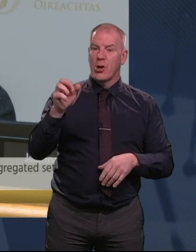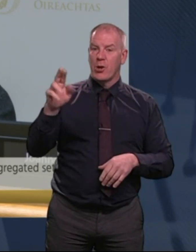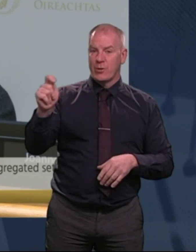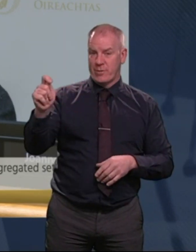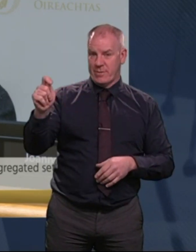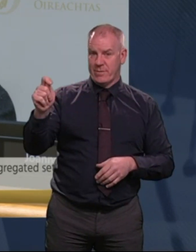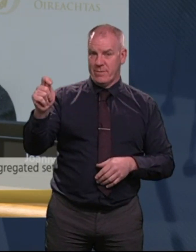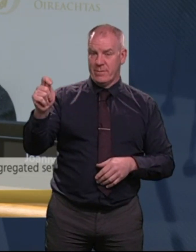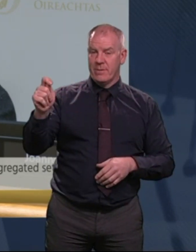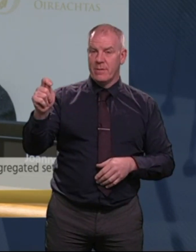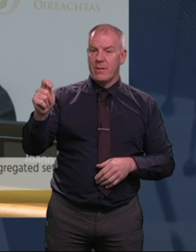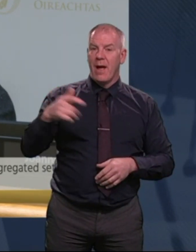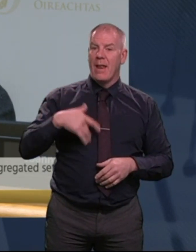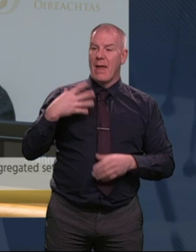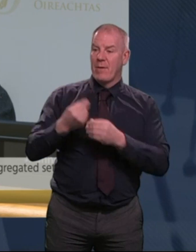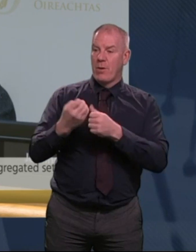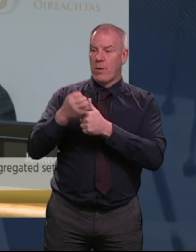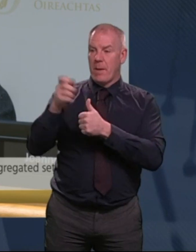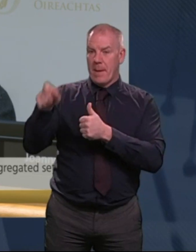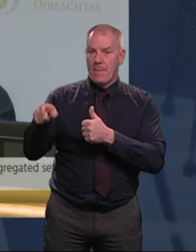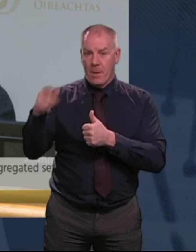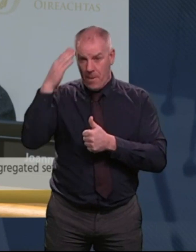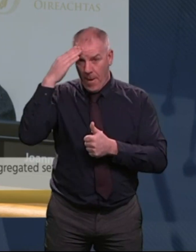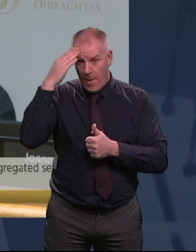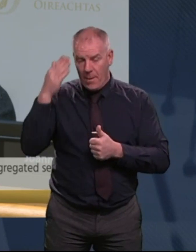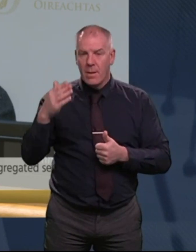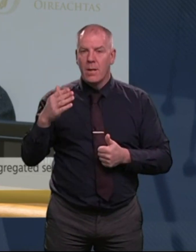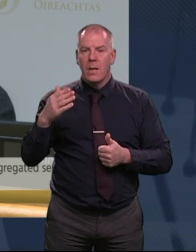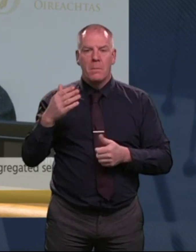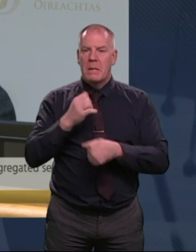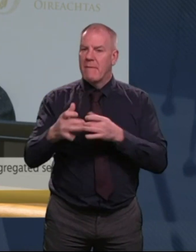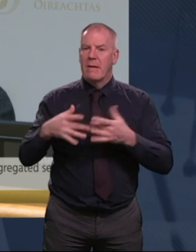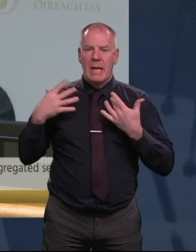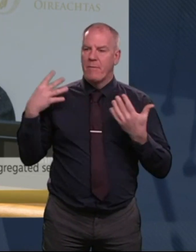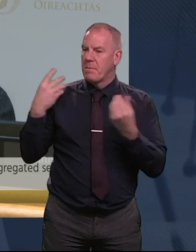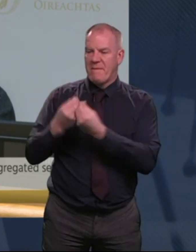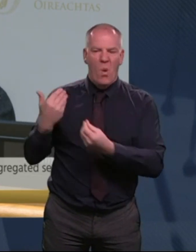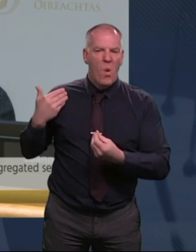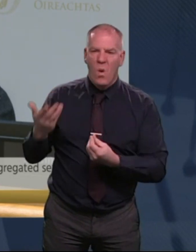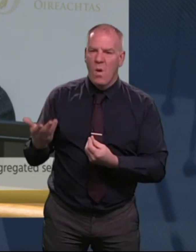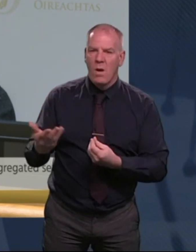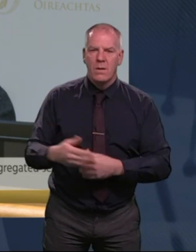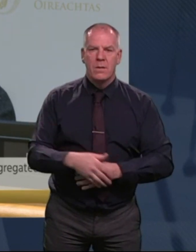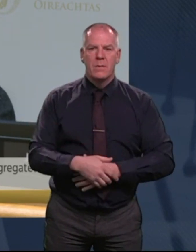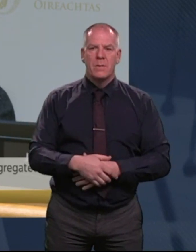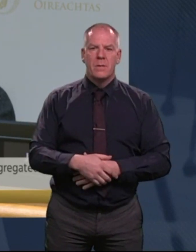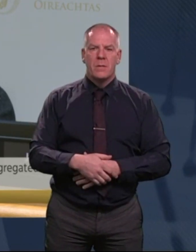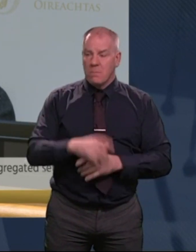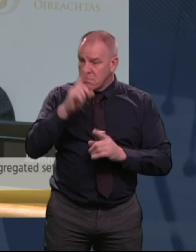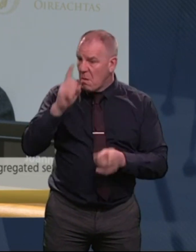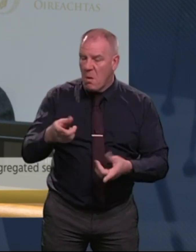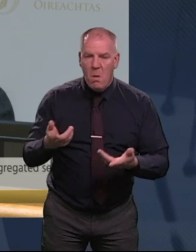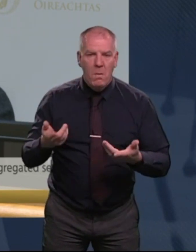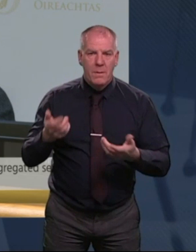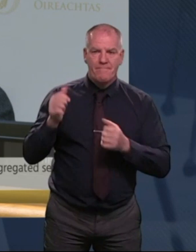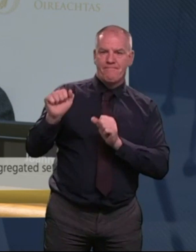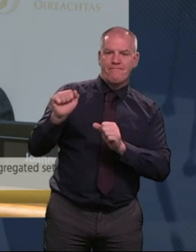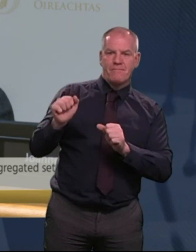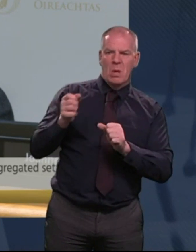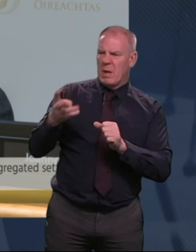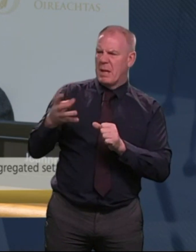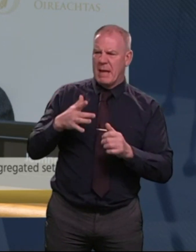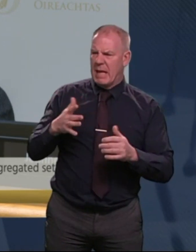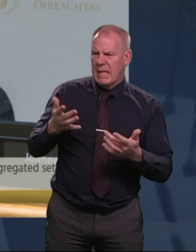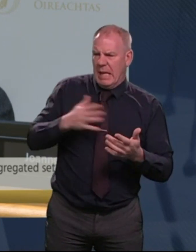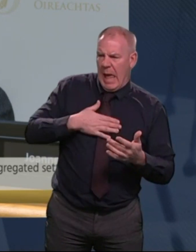then live with someone you knew, but you never lived with them in your life, and you don't know what they're going to be